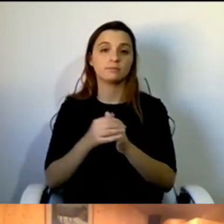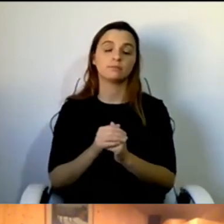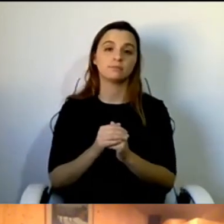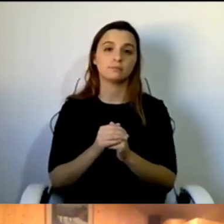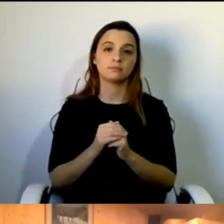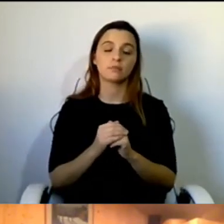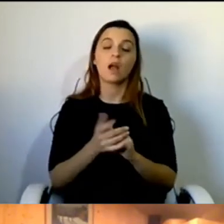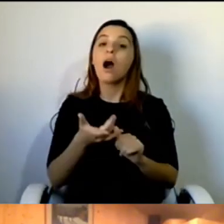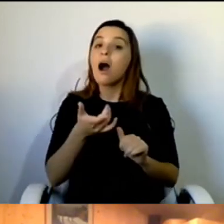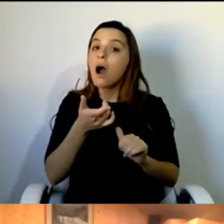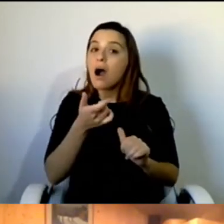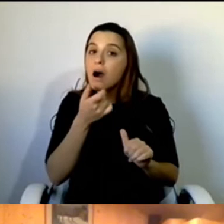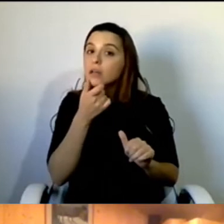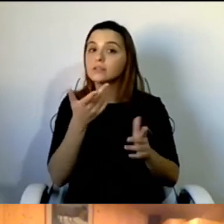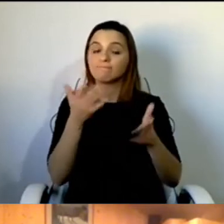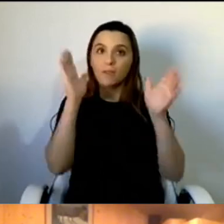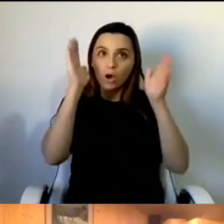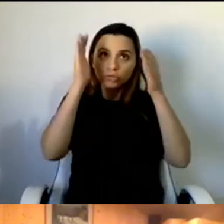services.